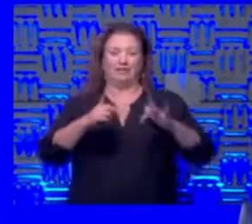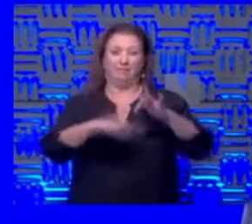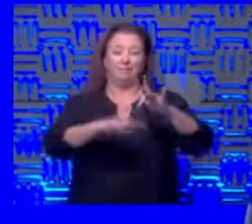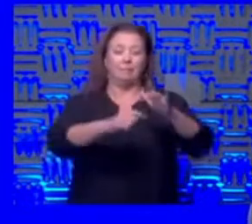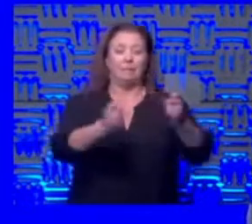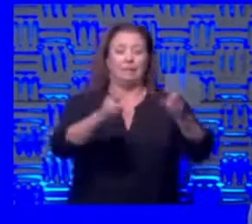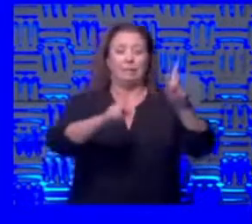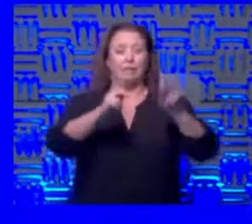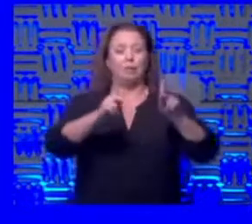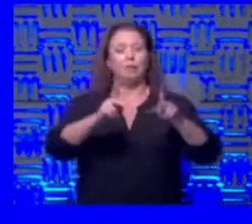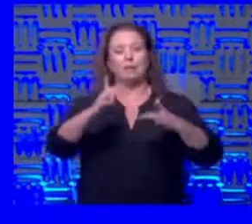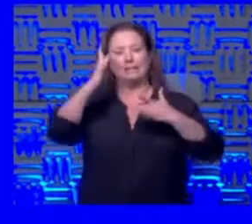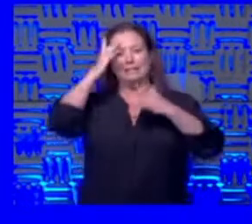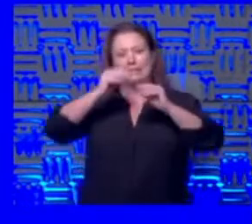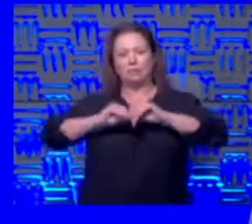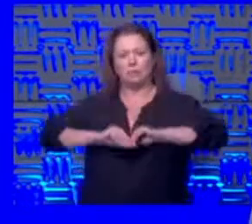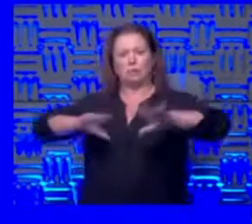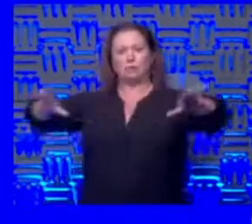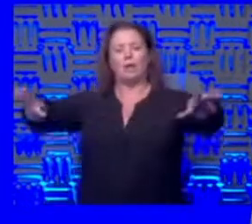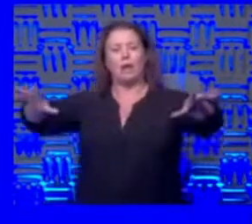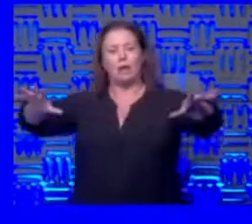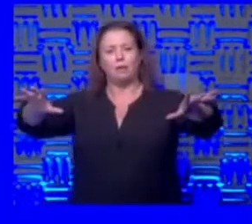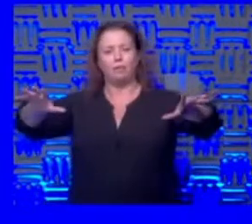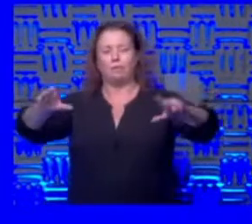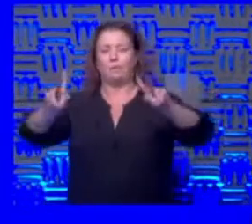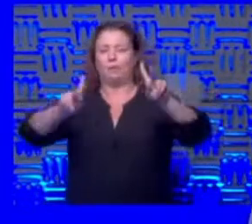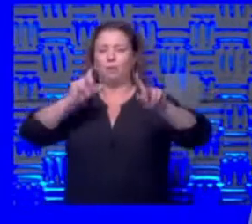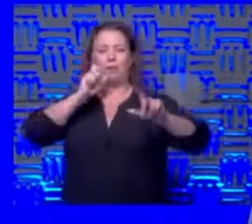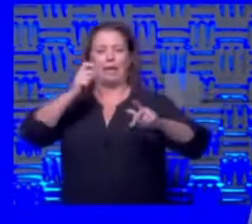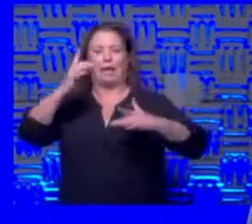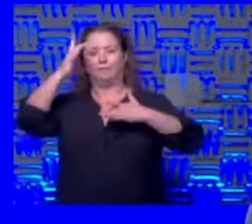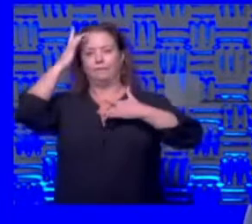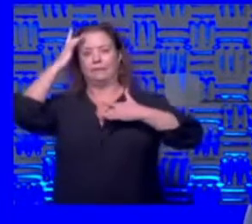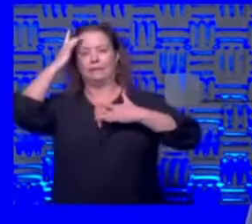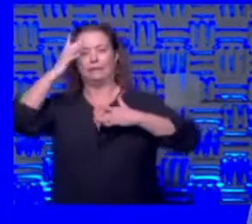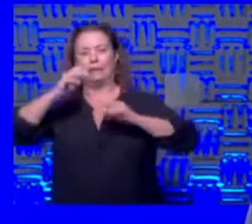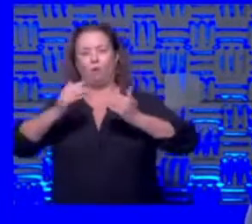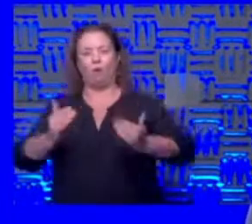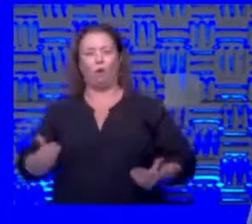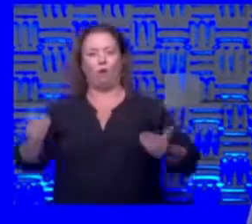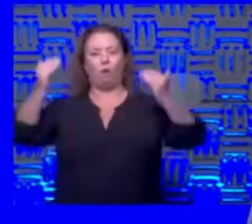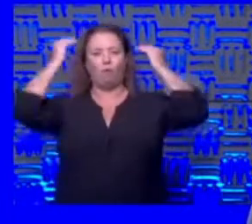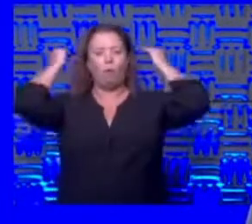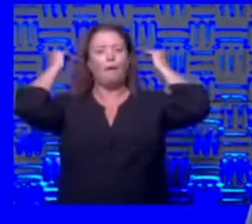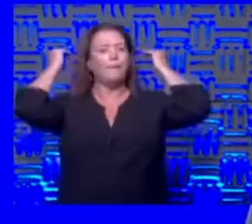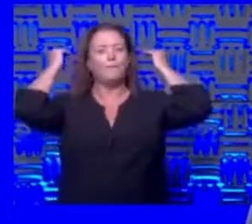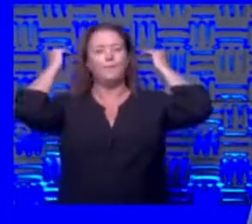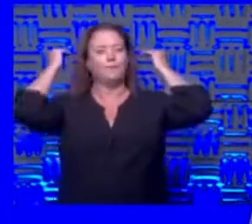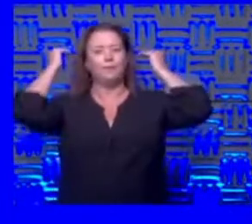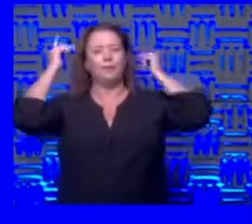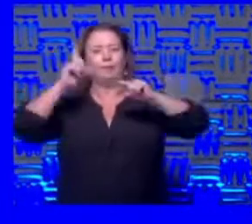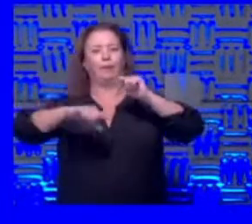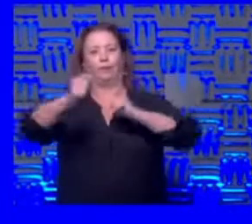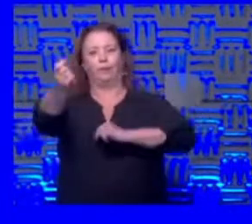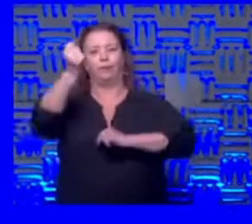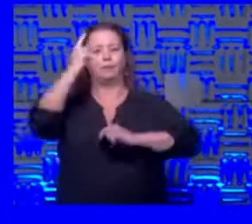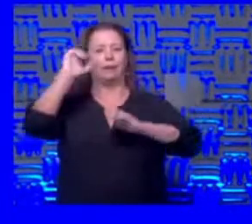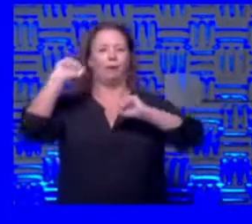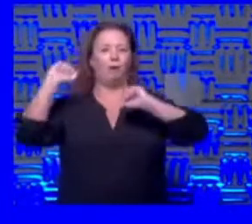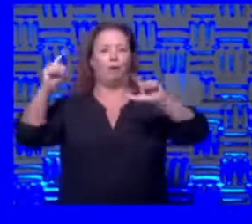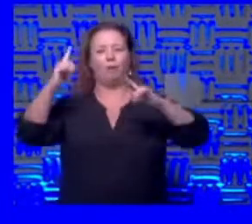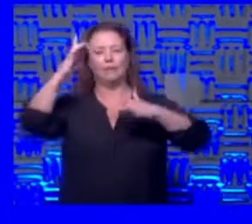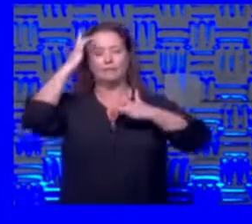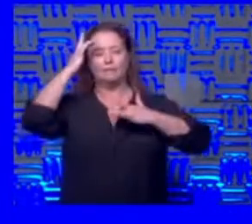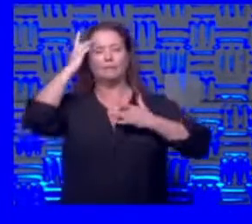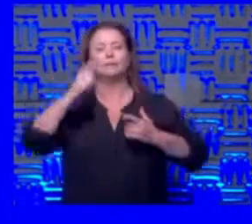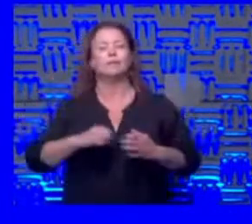the disease was so widespread there with a lot of asymptomatic that they were just overwhelmed. They just were unable to understand that. Certainly, we